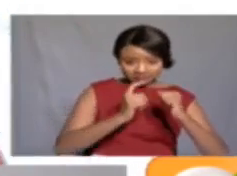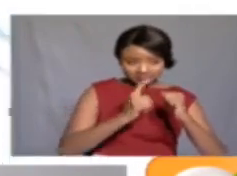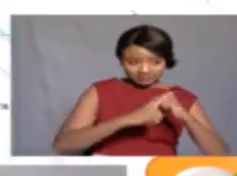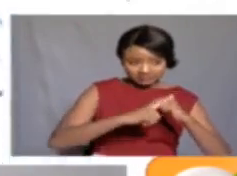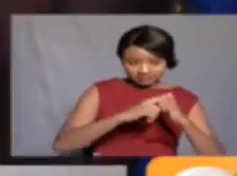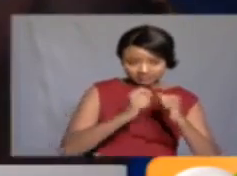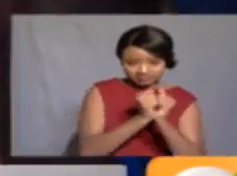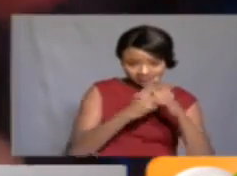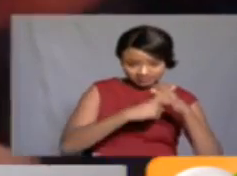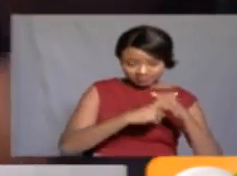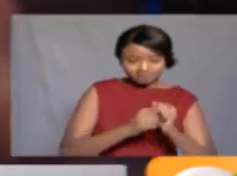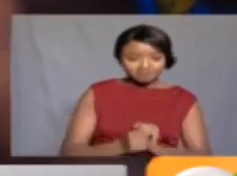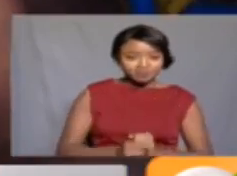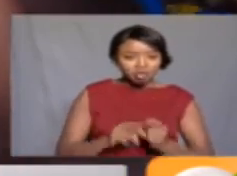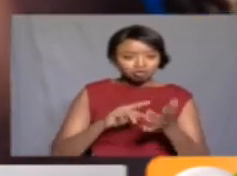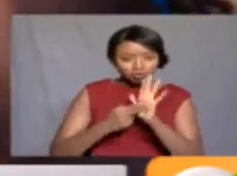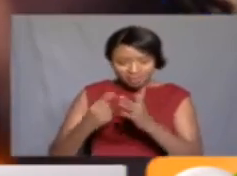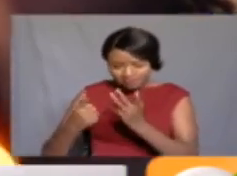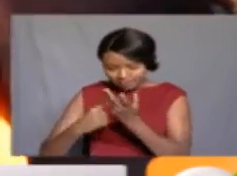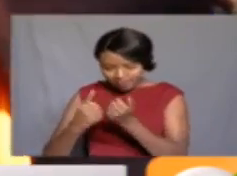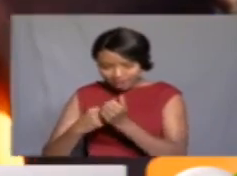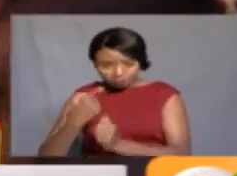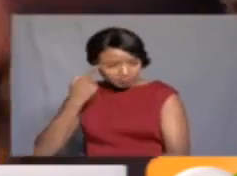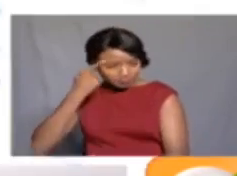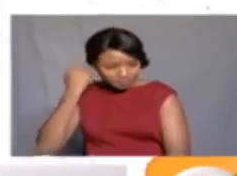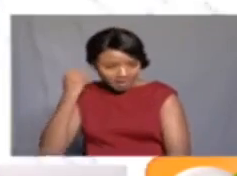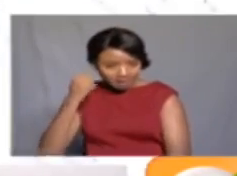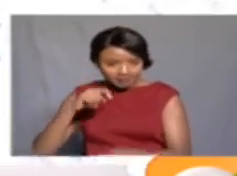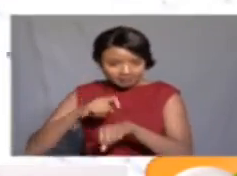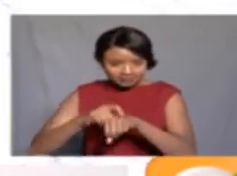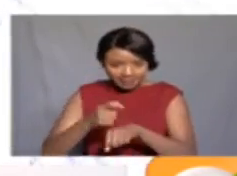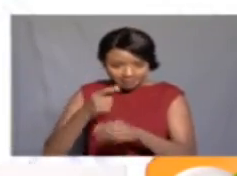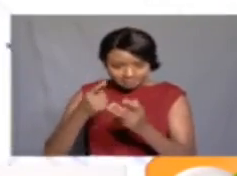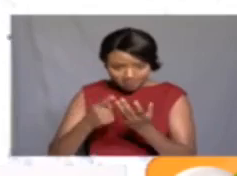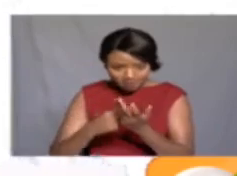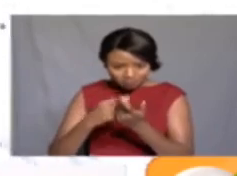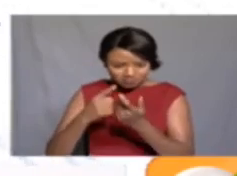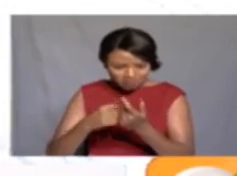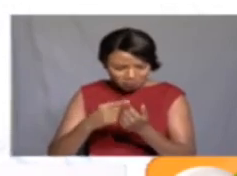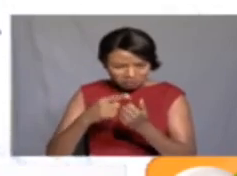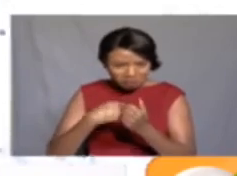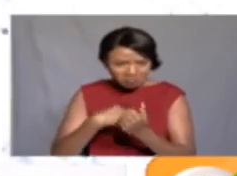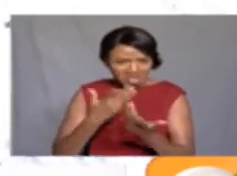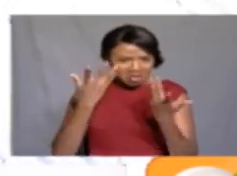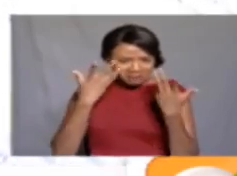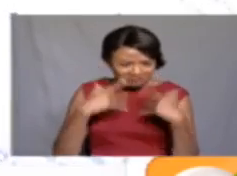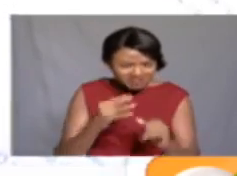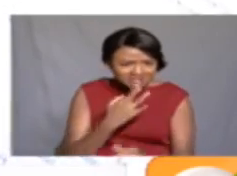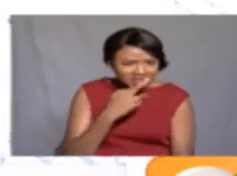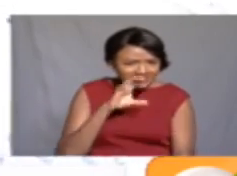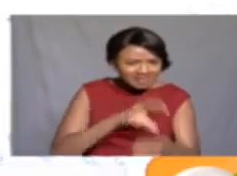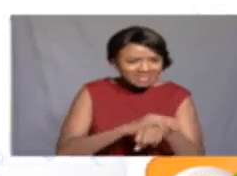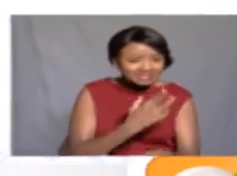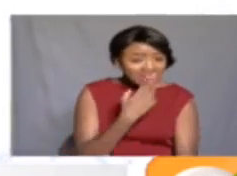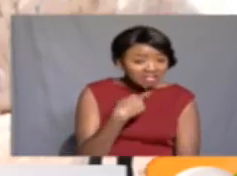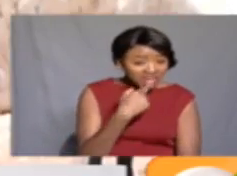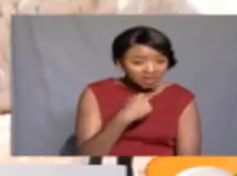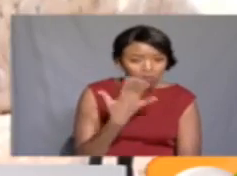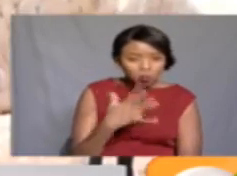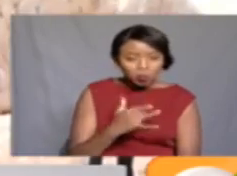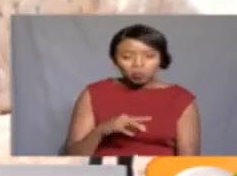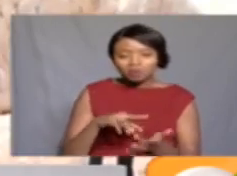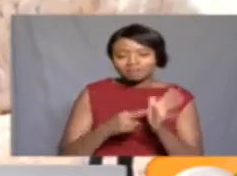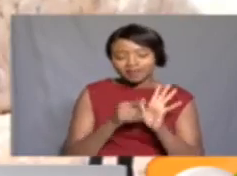39 black. He's counting the black beads. If he counts and gets to the red beads, it will mean one thing, a danger sign.